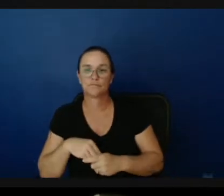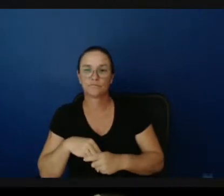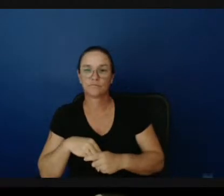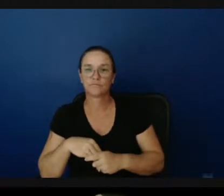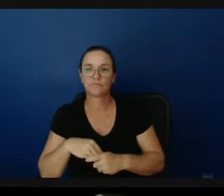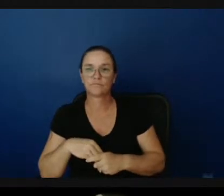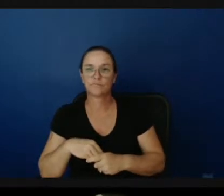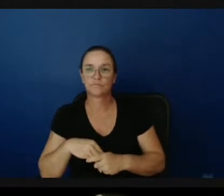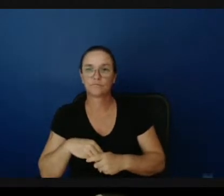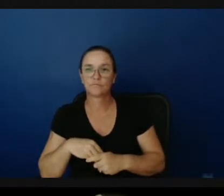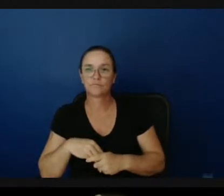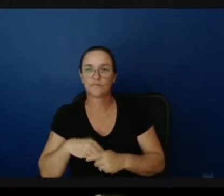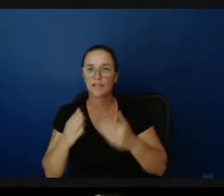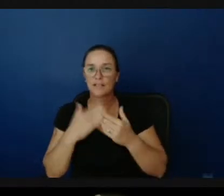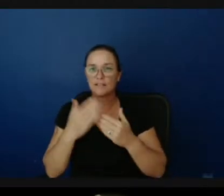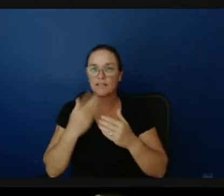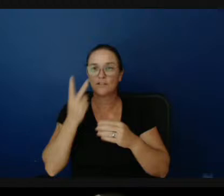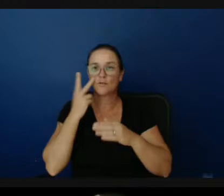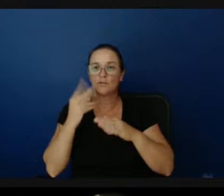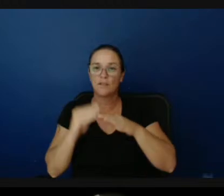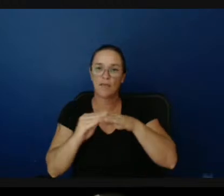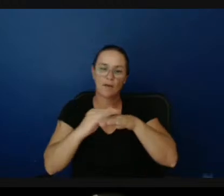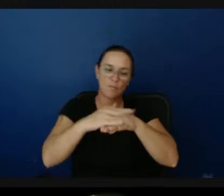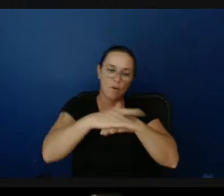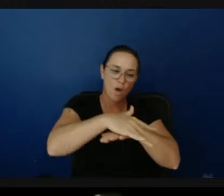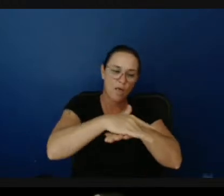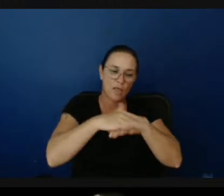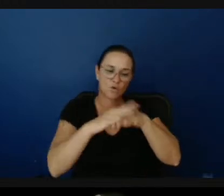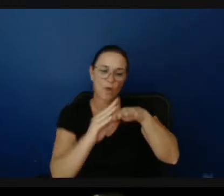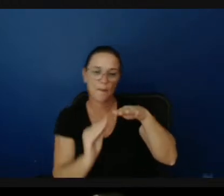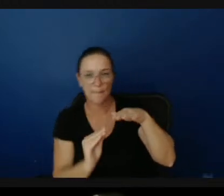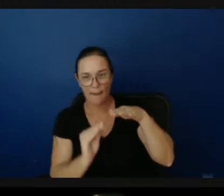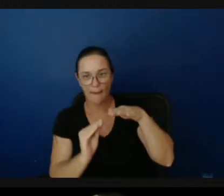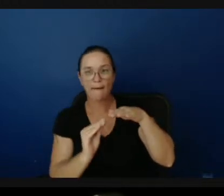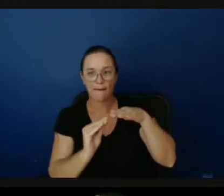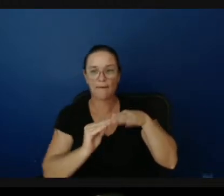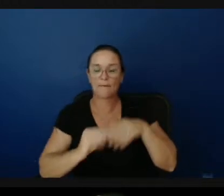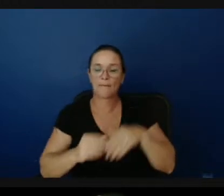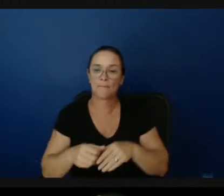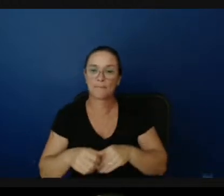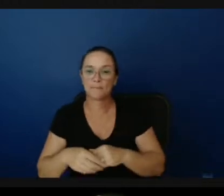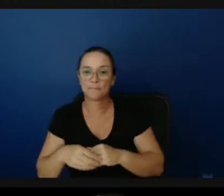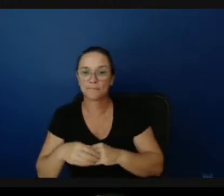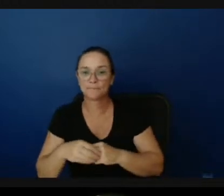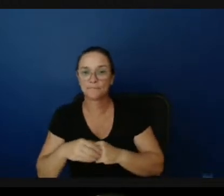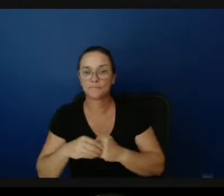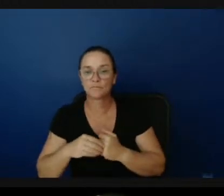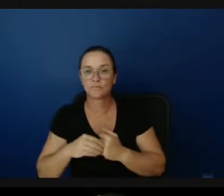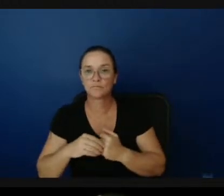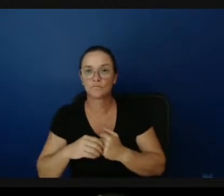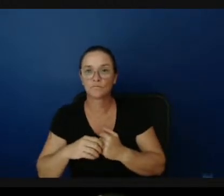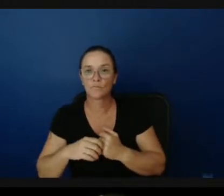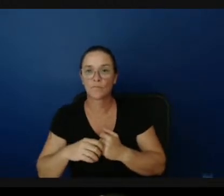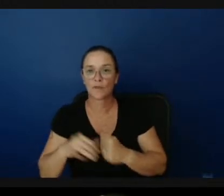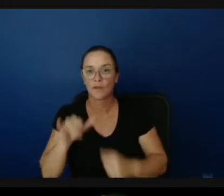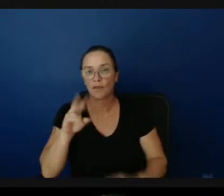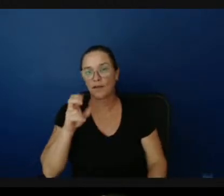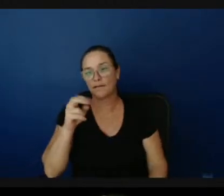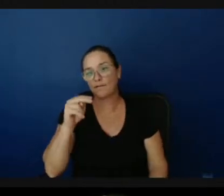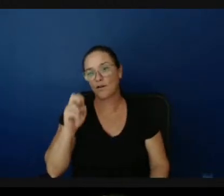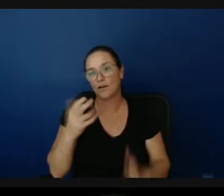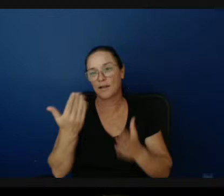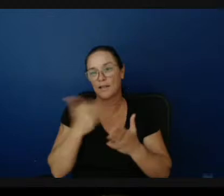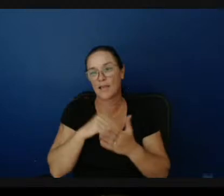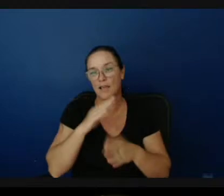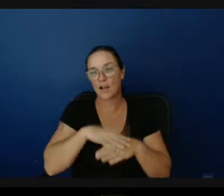So it's easy to see the drain back afterwards, or before it, sorry. And here you've gone again onto the